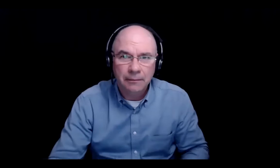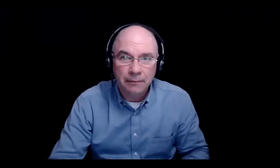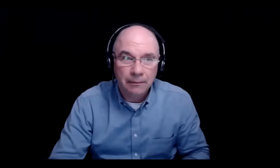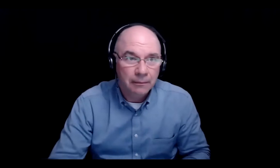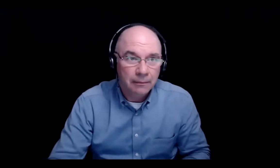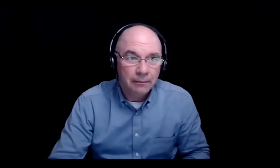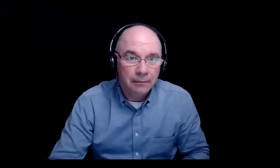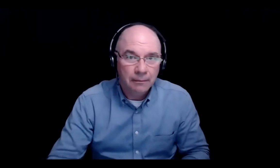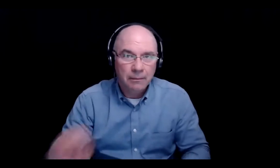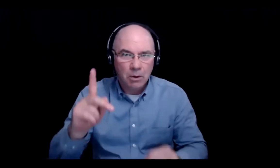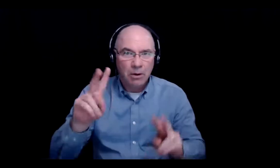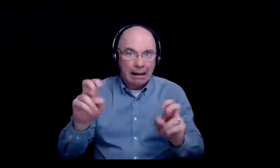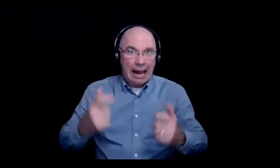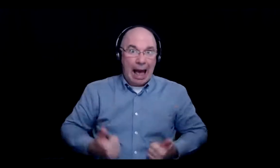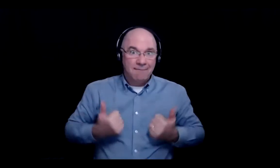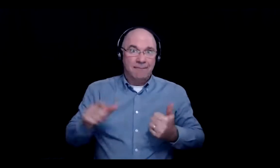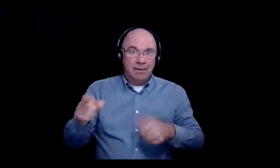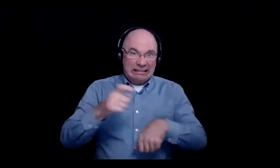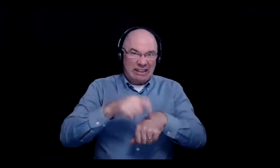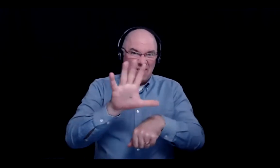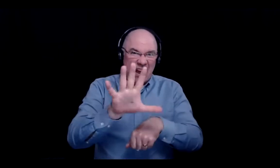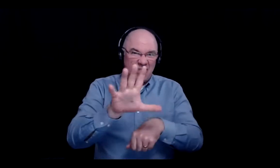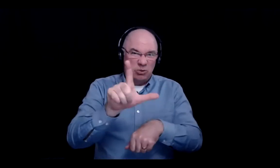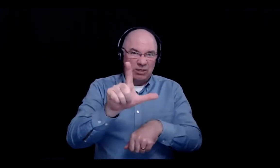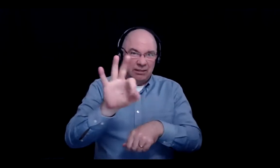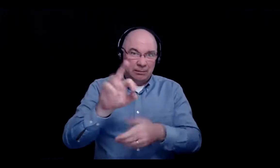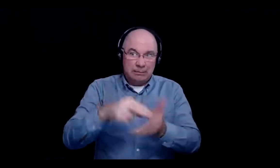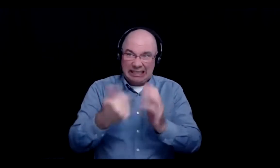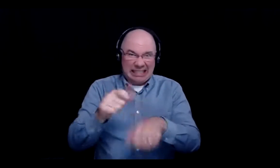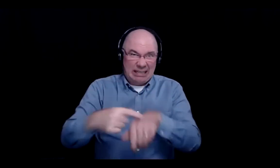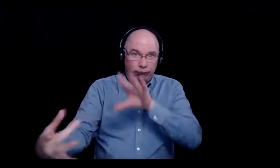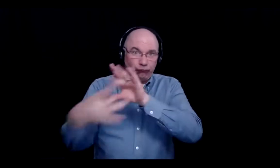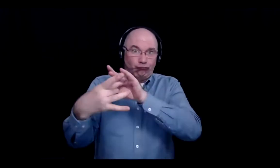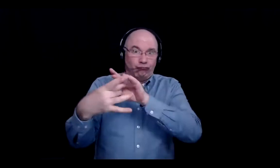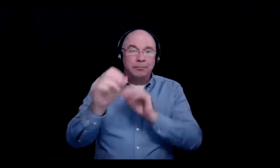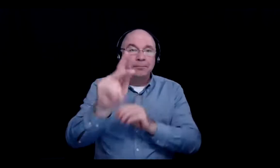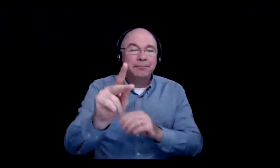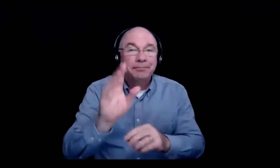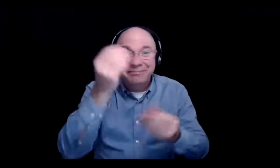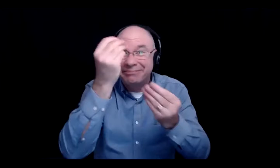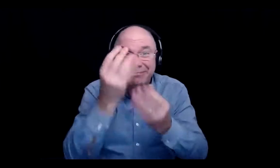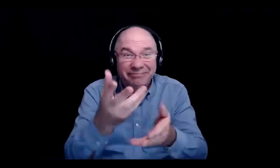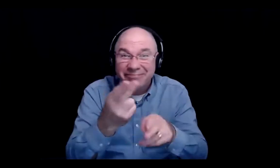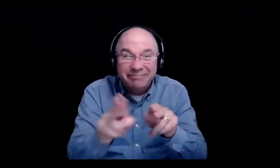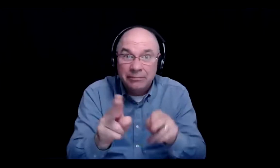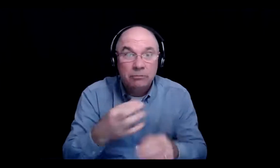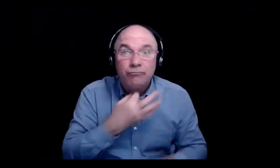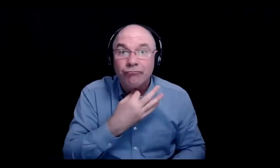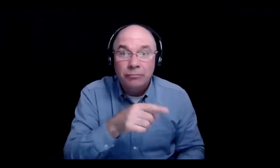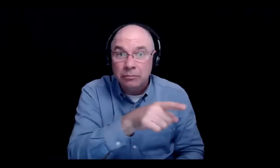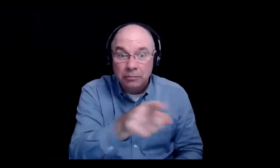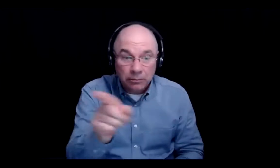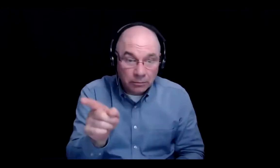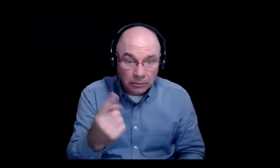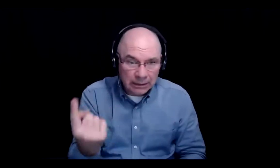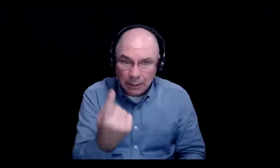Okay, they should be live. I just realized it's 5:29, so they should be live any minute. Okay, so really quick, I'm just curious.